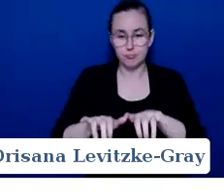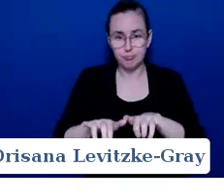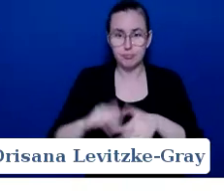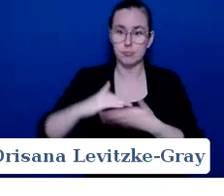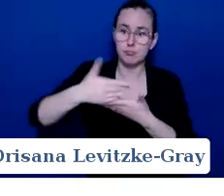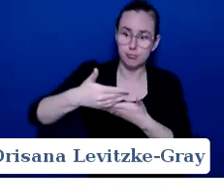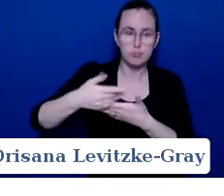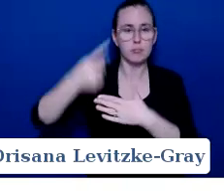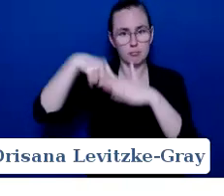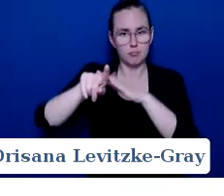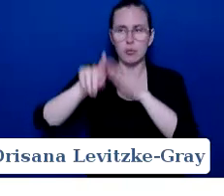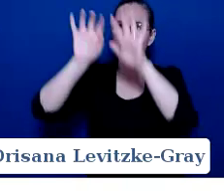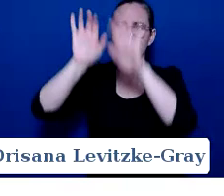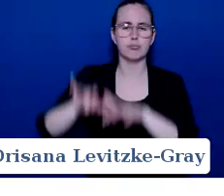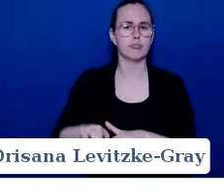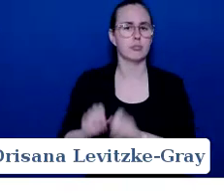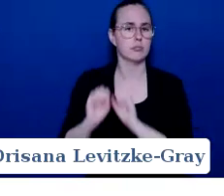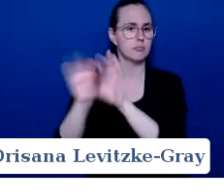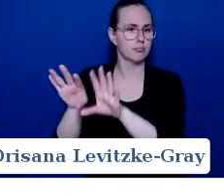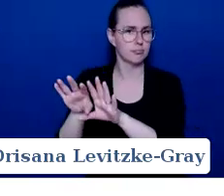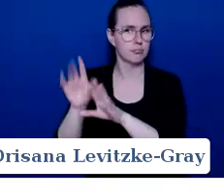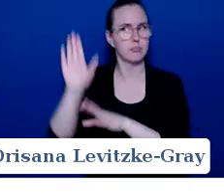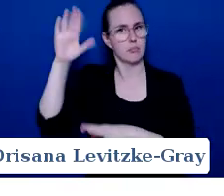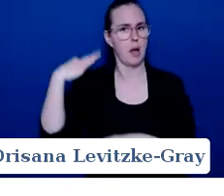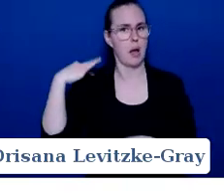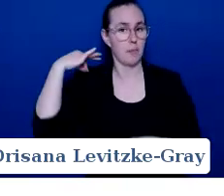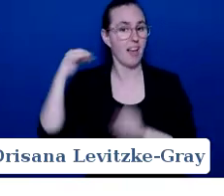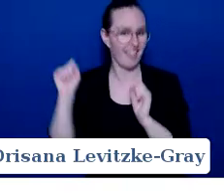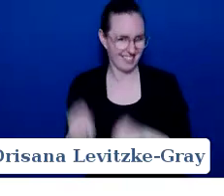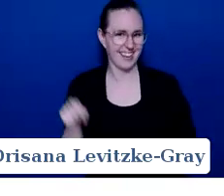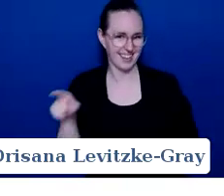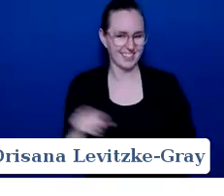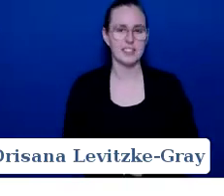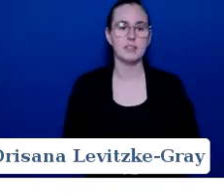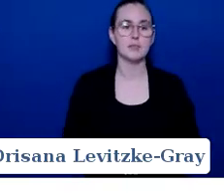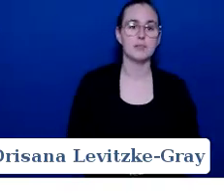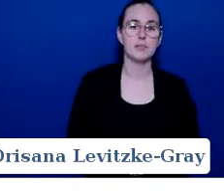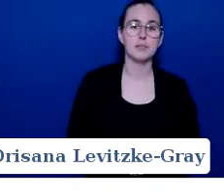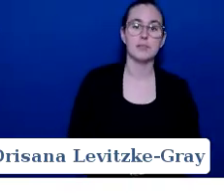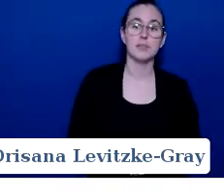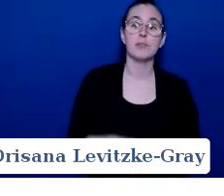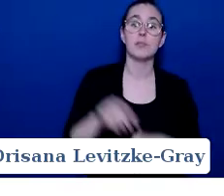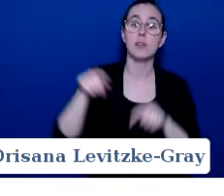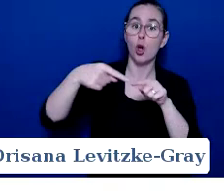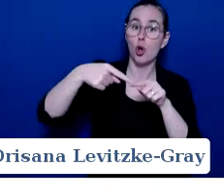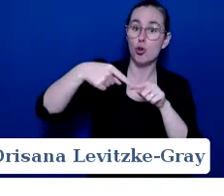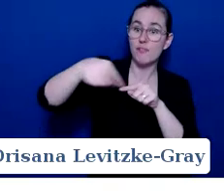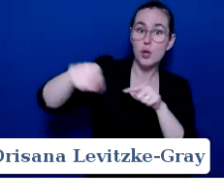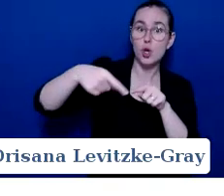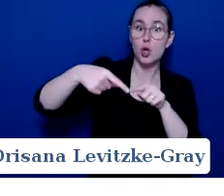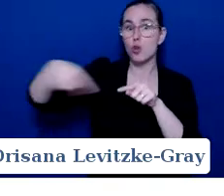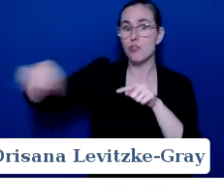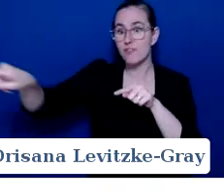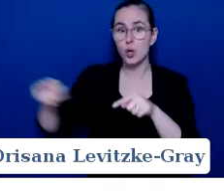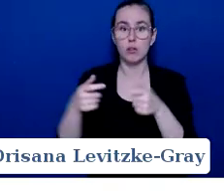mentioned, that all the referral documents as well as the medical data is coming directly from the e-health. So there is no need for the